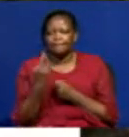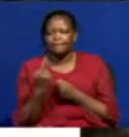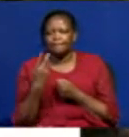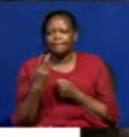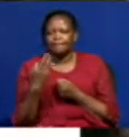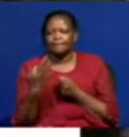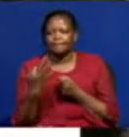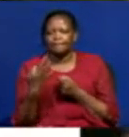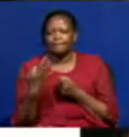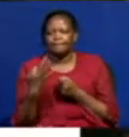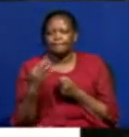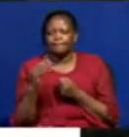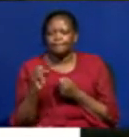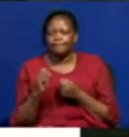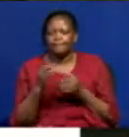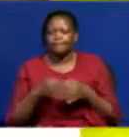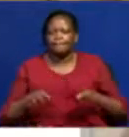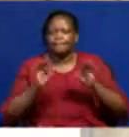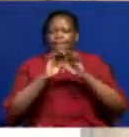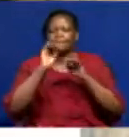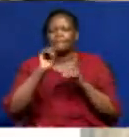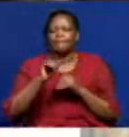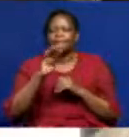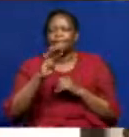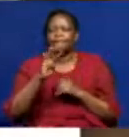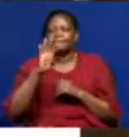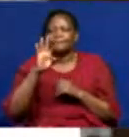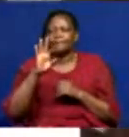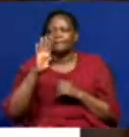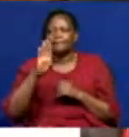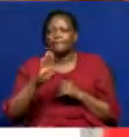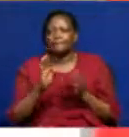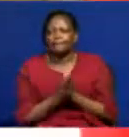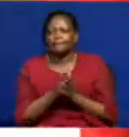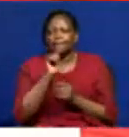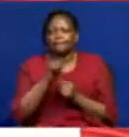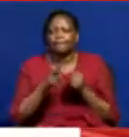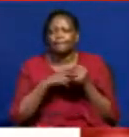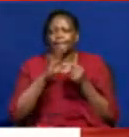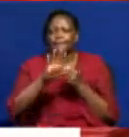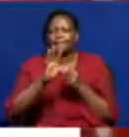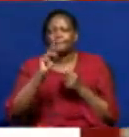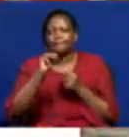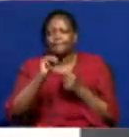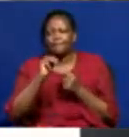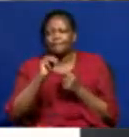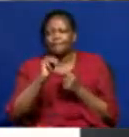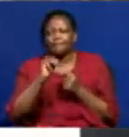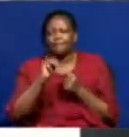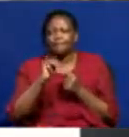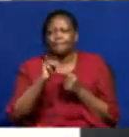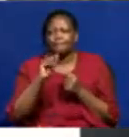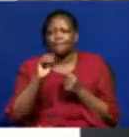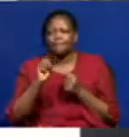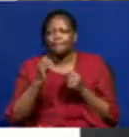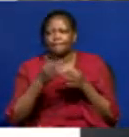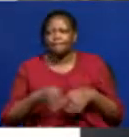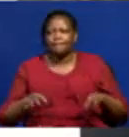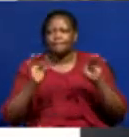16,128 claims worth 3.43 billion shillings and 1.75 million non-liability claims